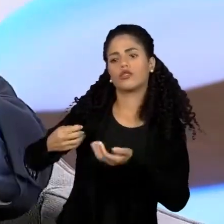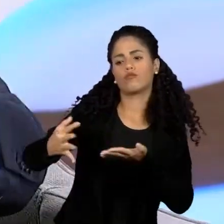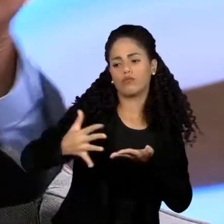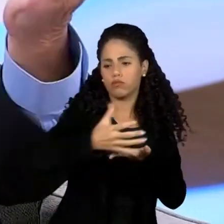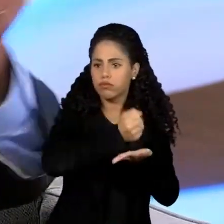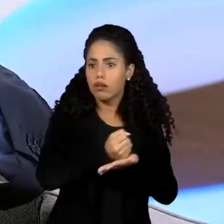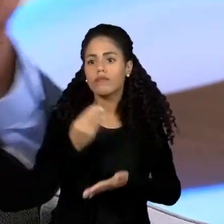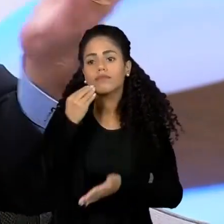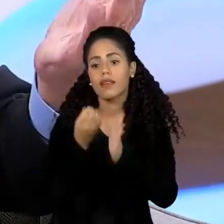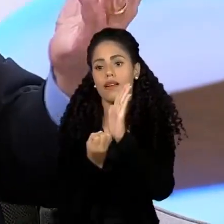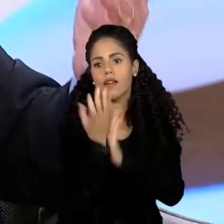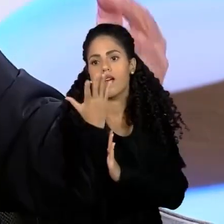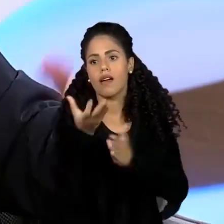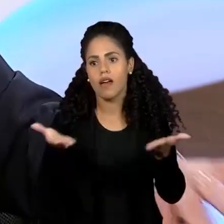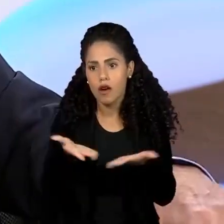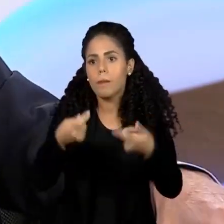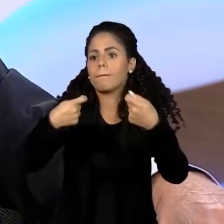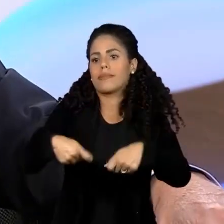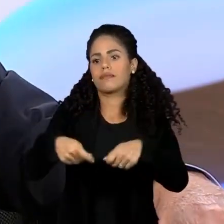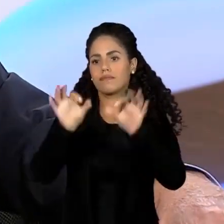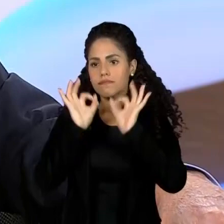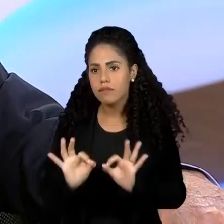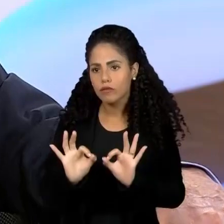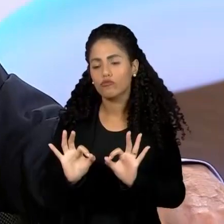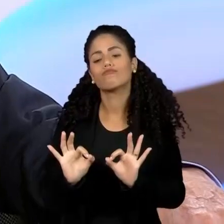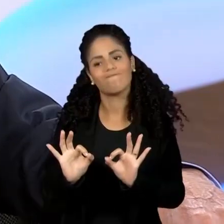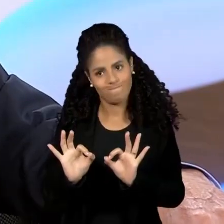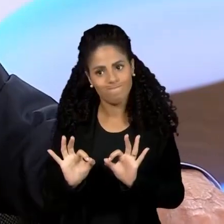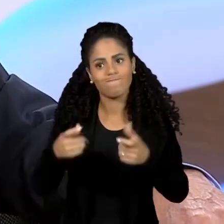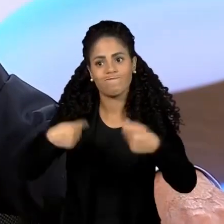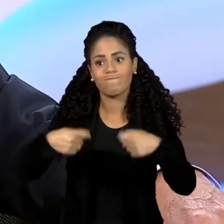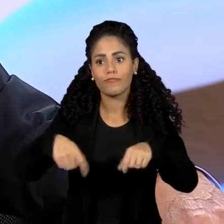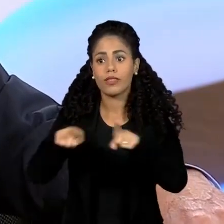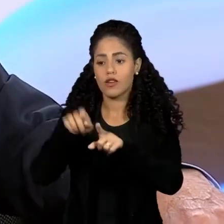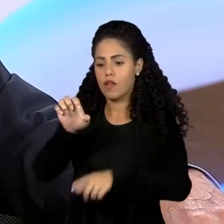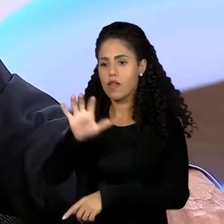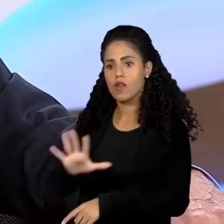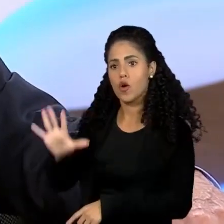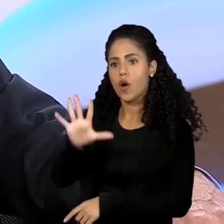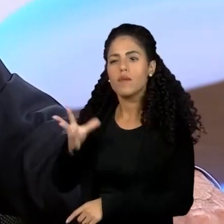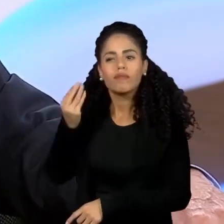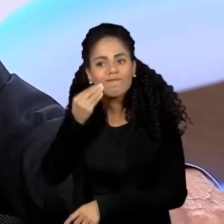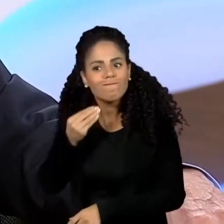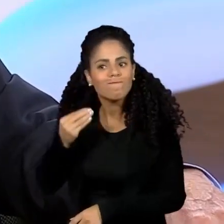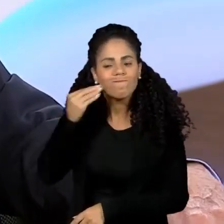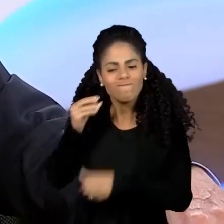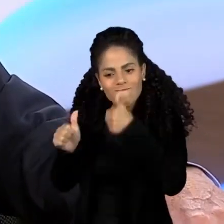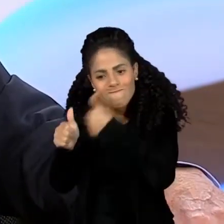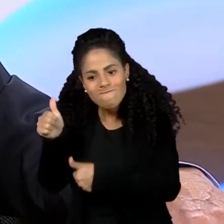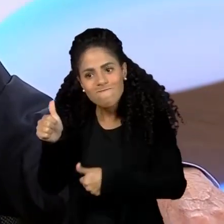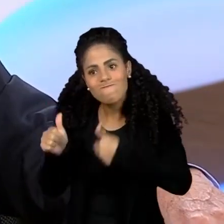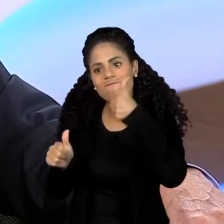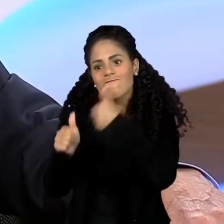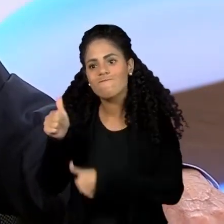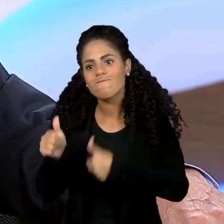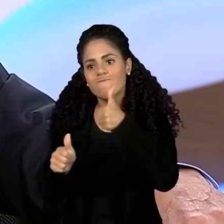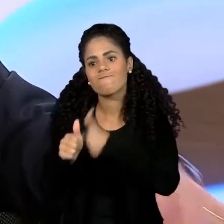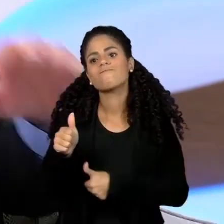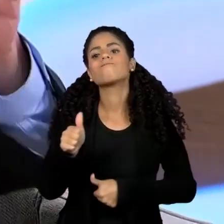a new framework. Europe is trying. They have something called the Digital Service Act.